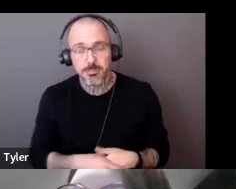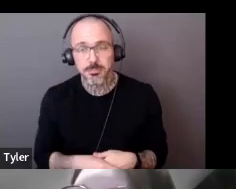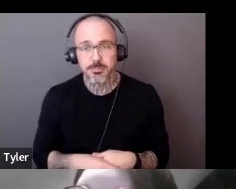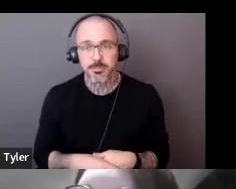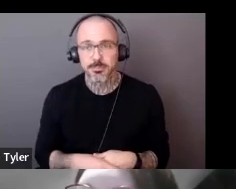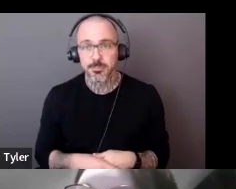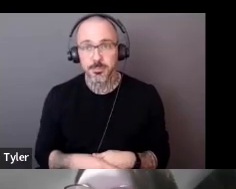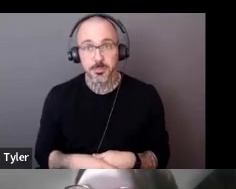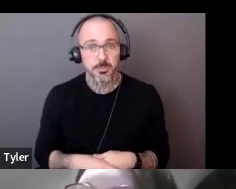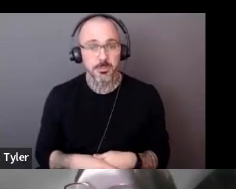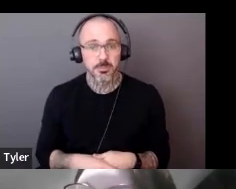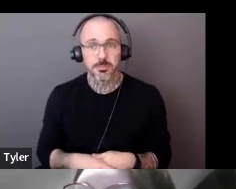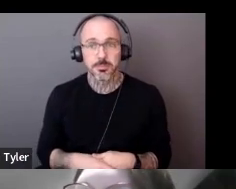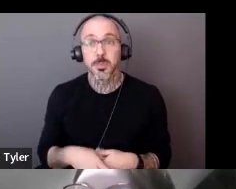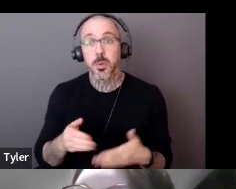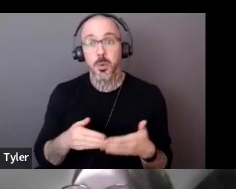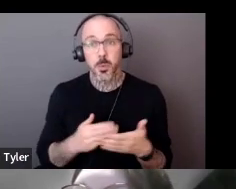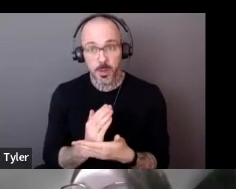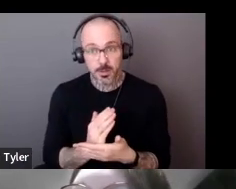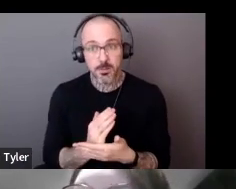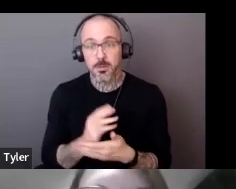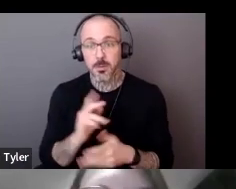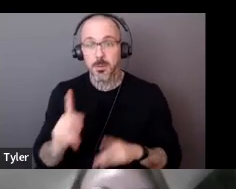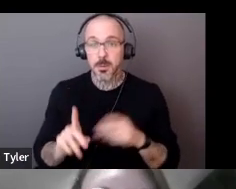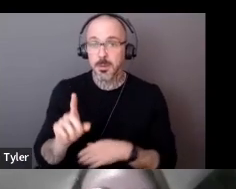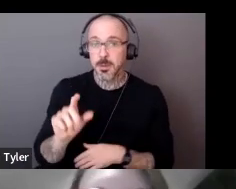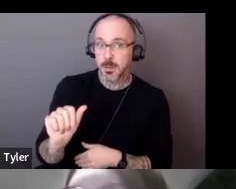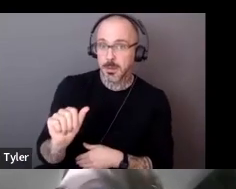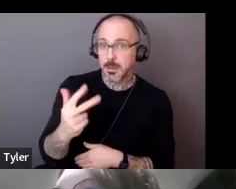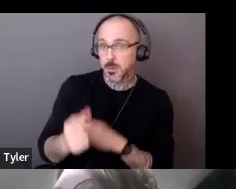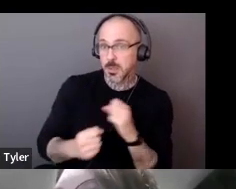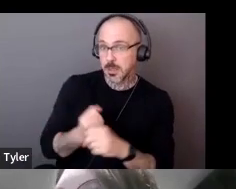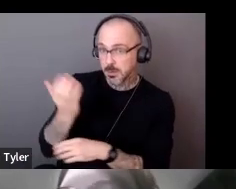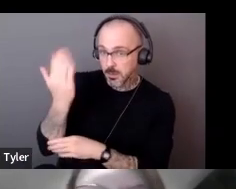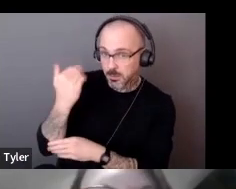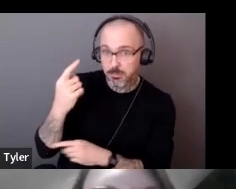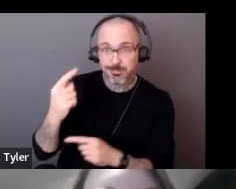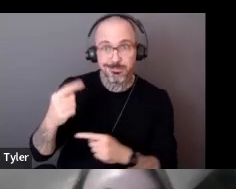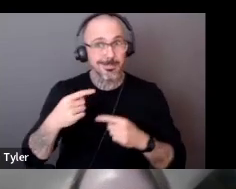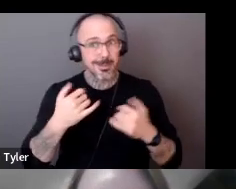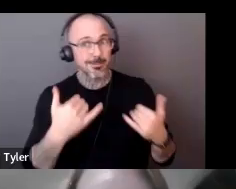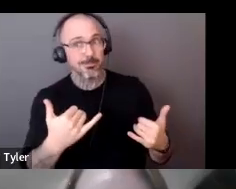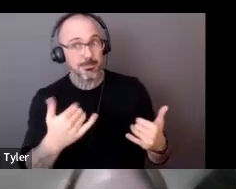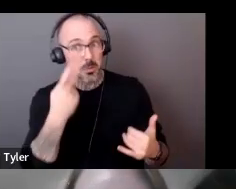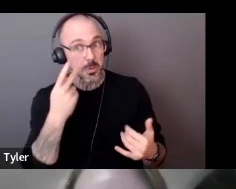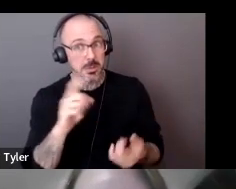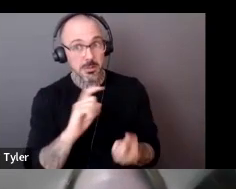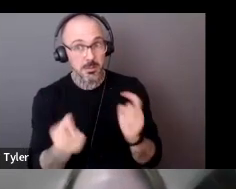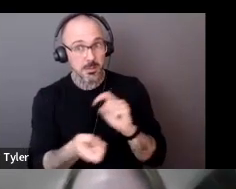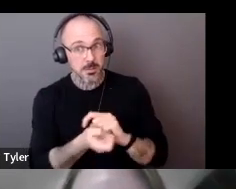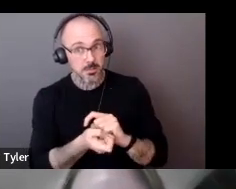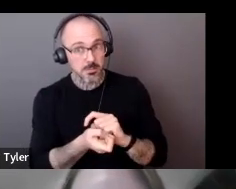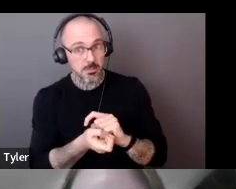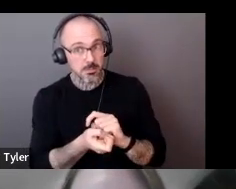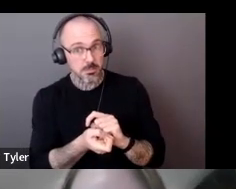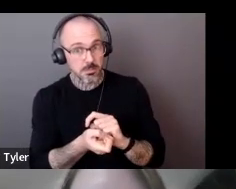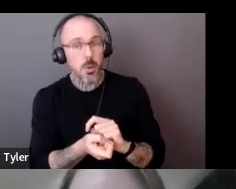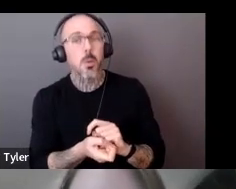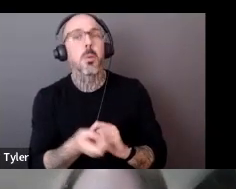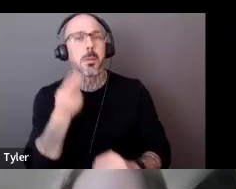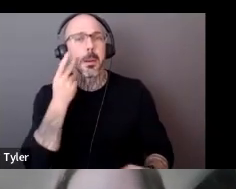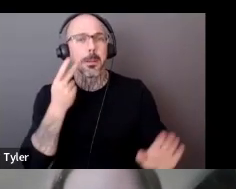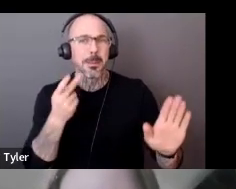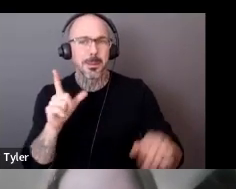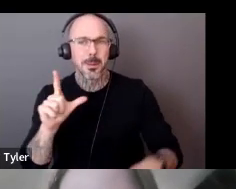see any changes in the rights of people with disabilities compared to 3 years ago? Oh, we have somebody who raised